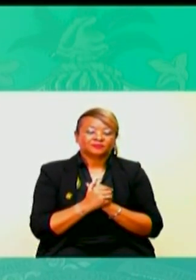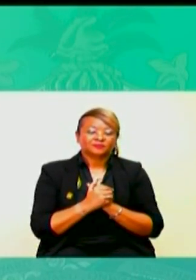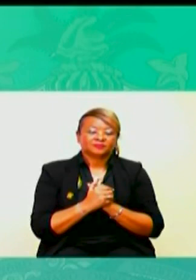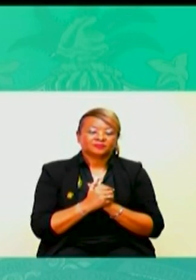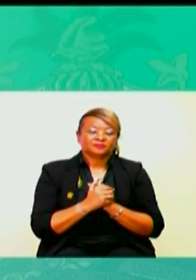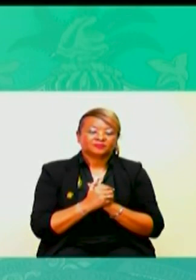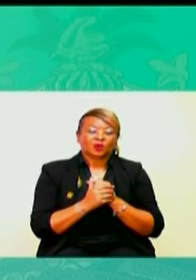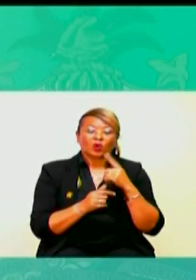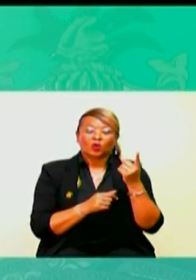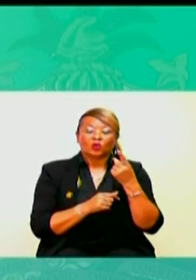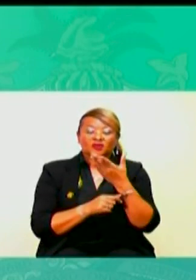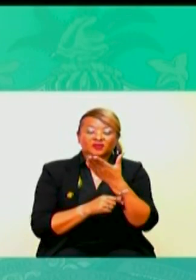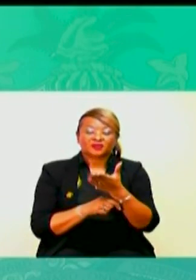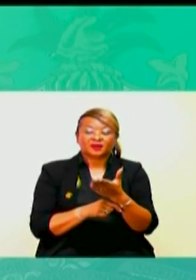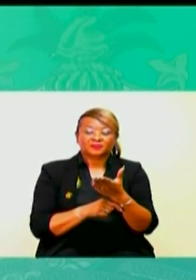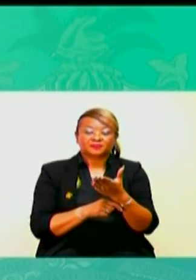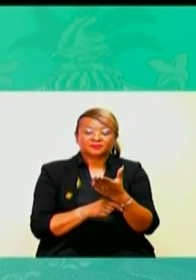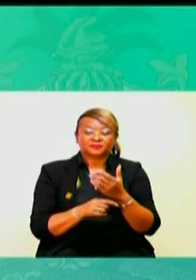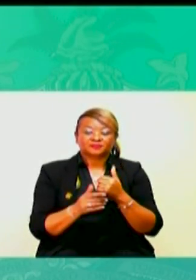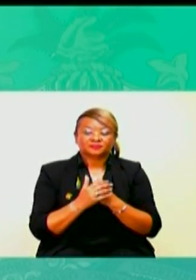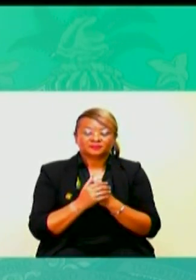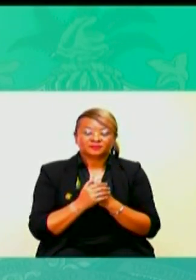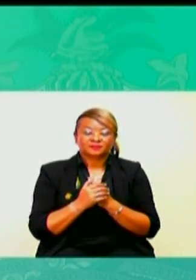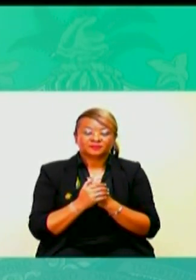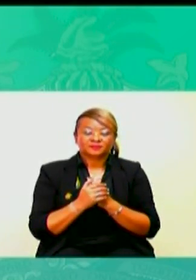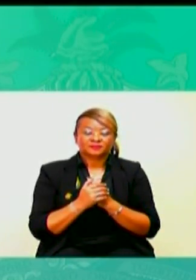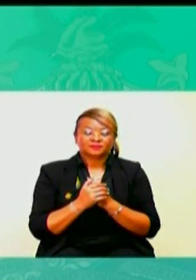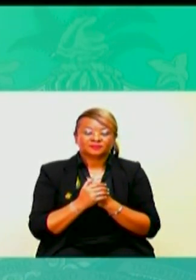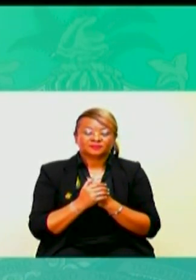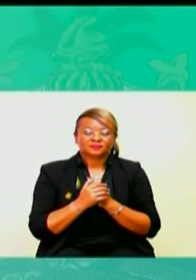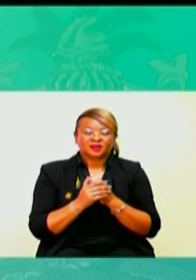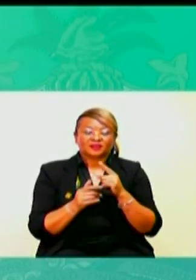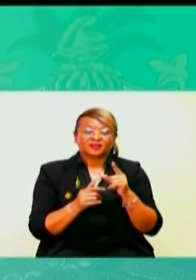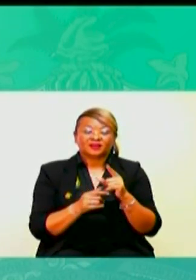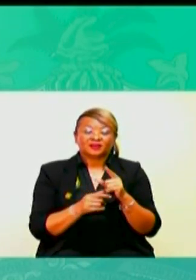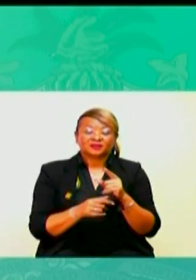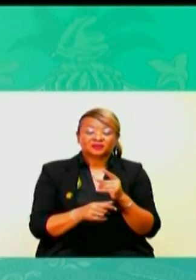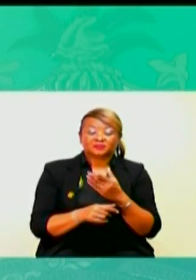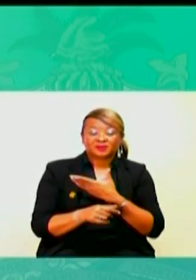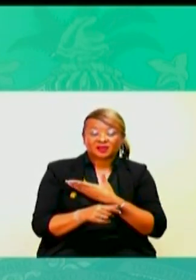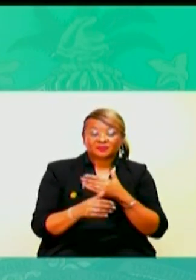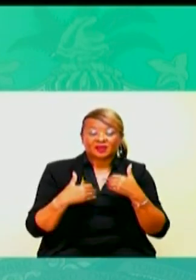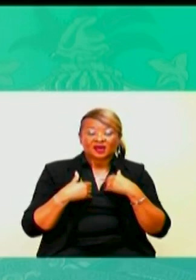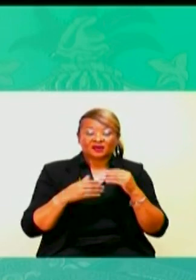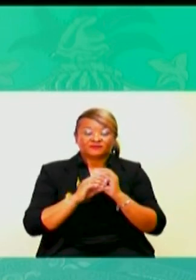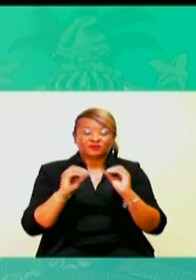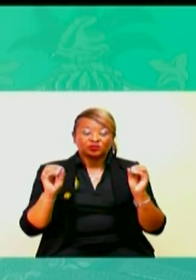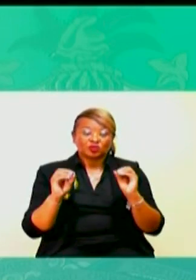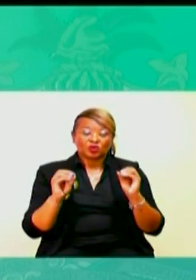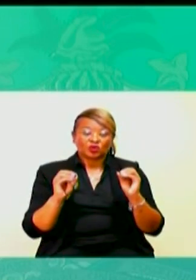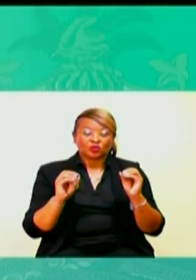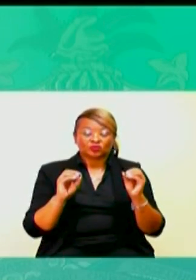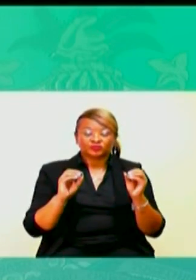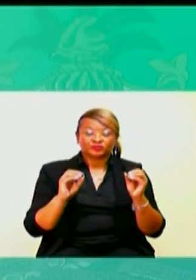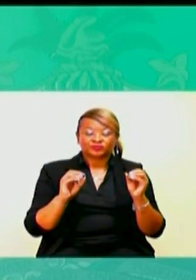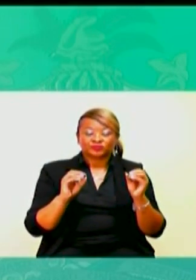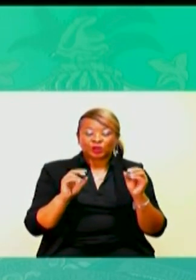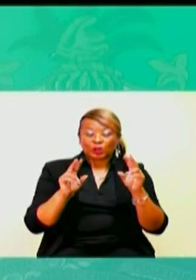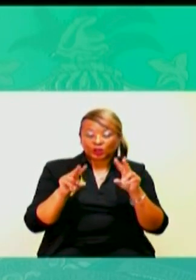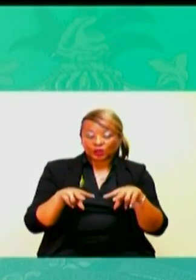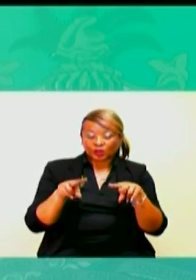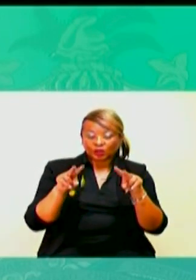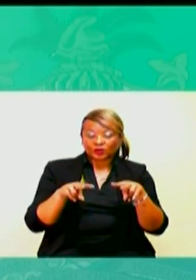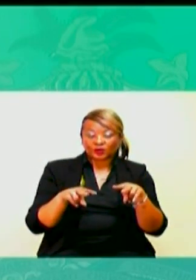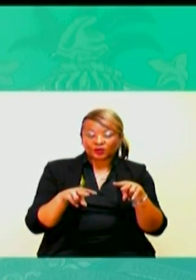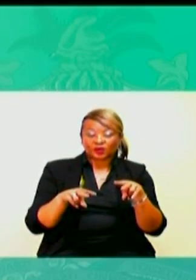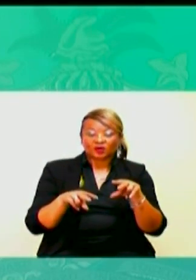Only them could have cut such a bad deal. This baby have no resemblance or any